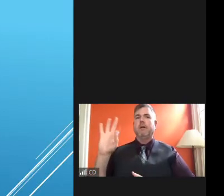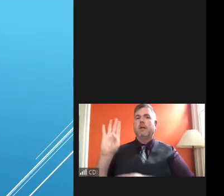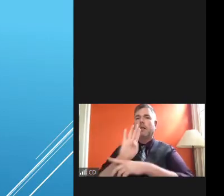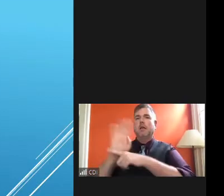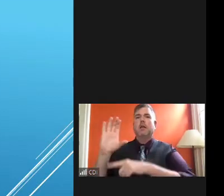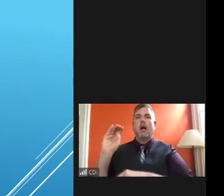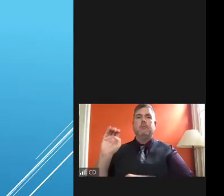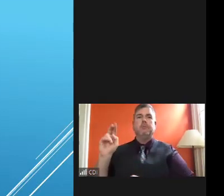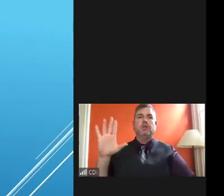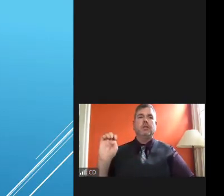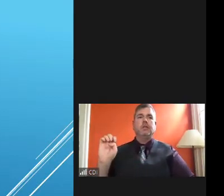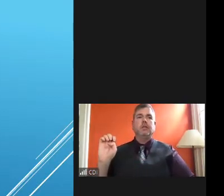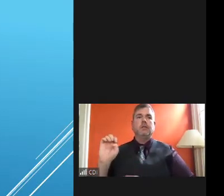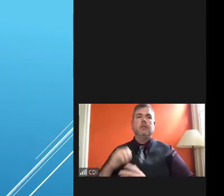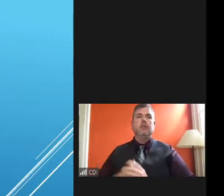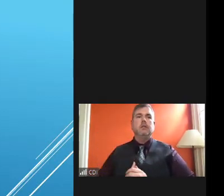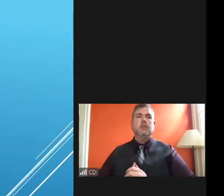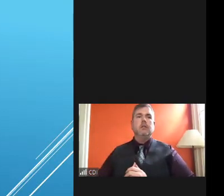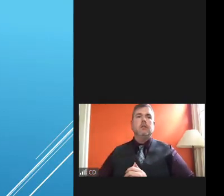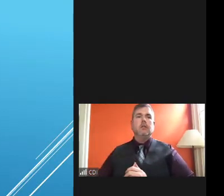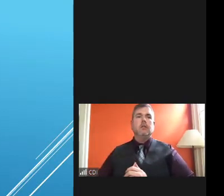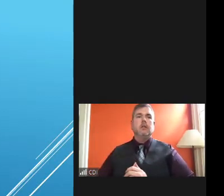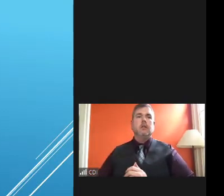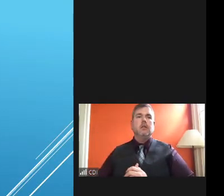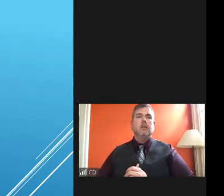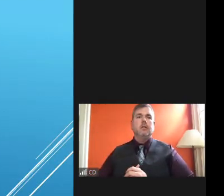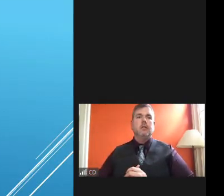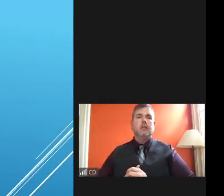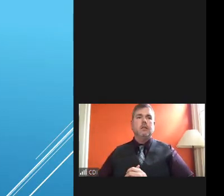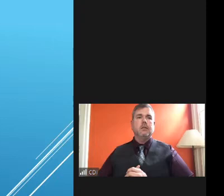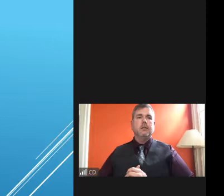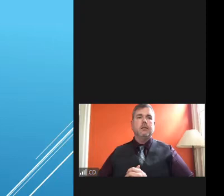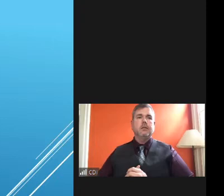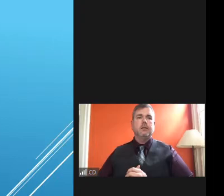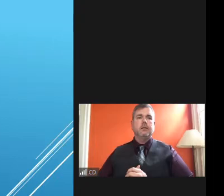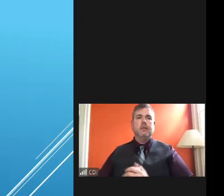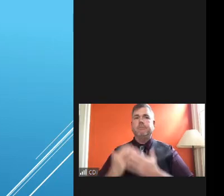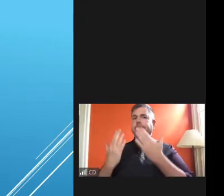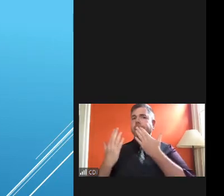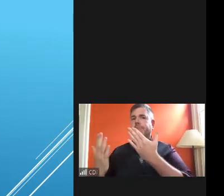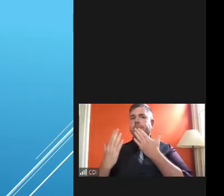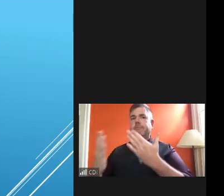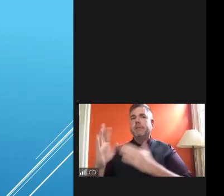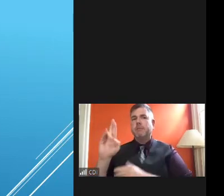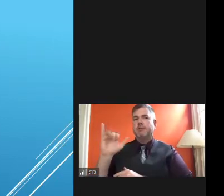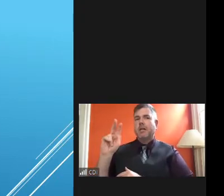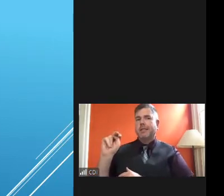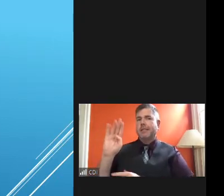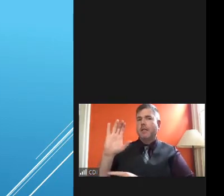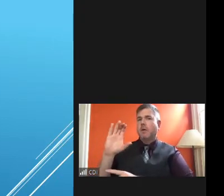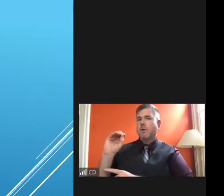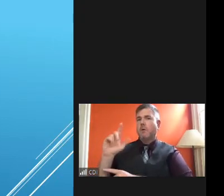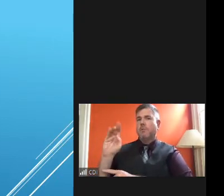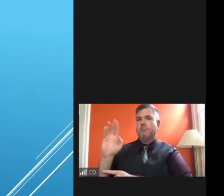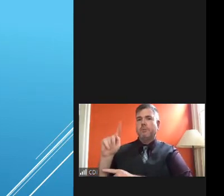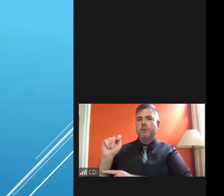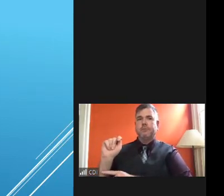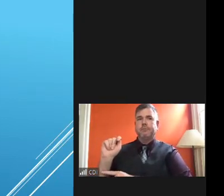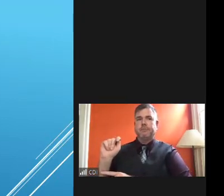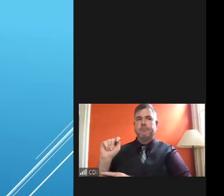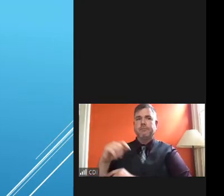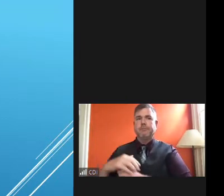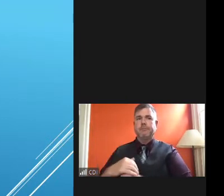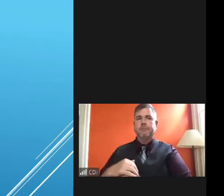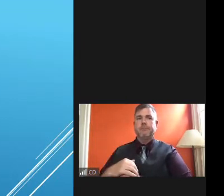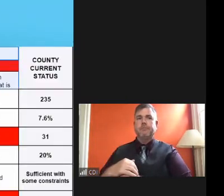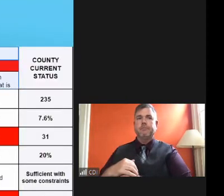and Council Member Brian Colbert from San Anselmo, who have really had a lot of leadership in this effort. If